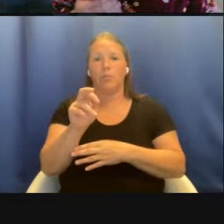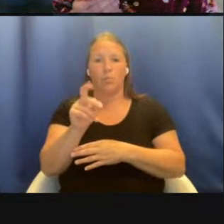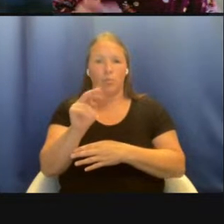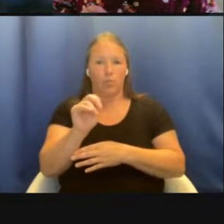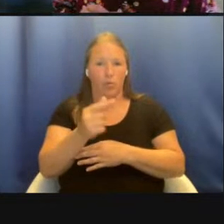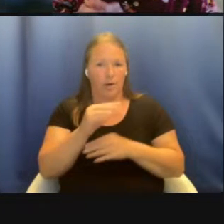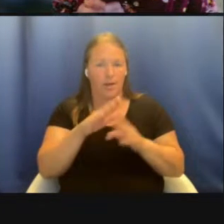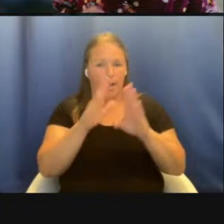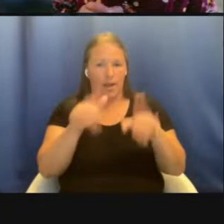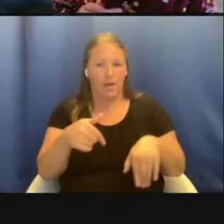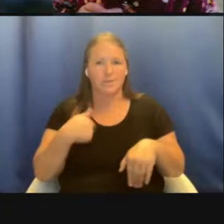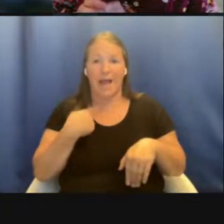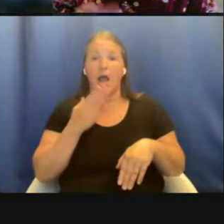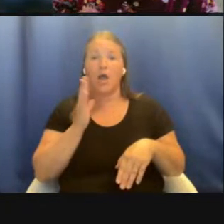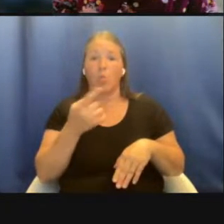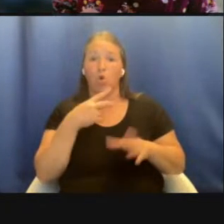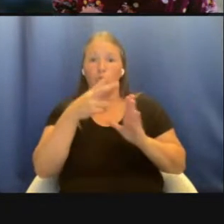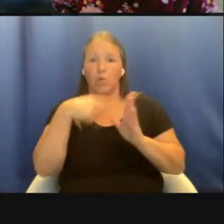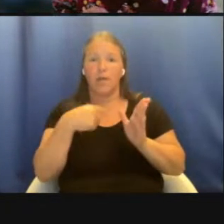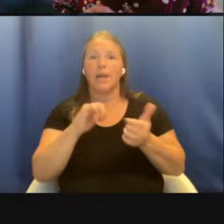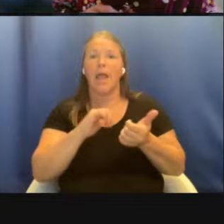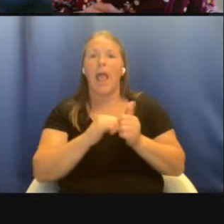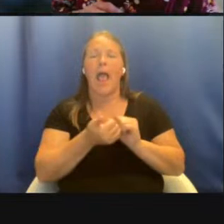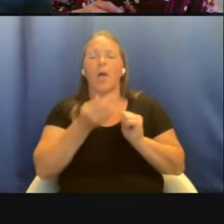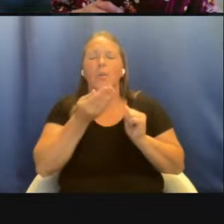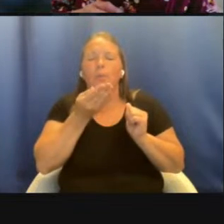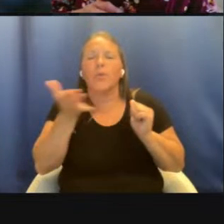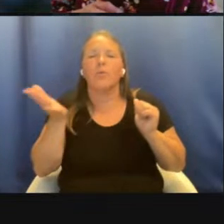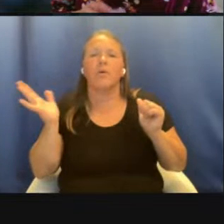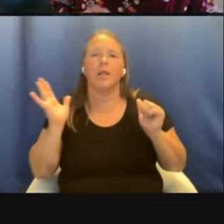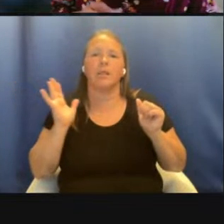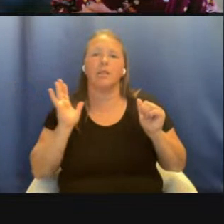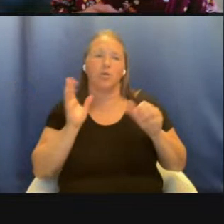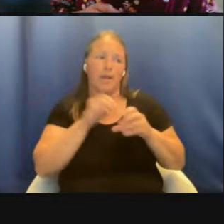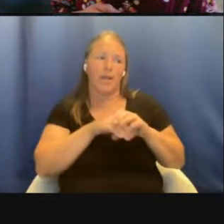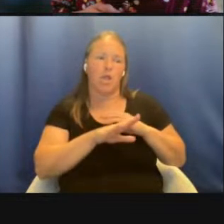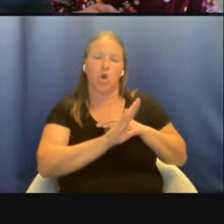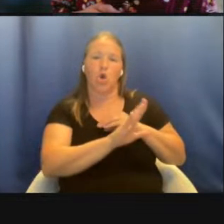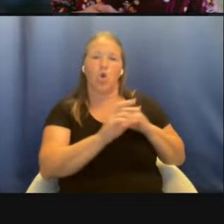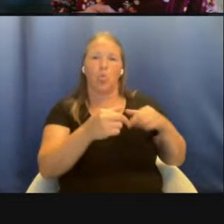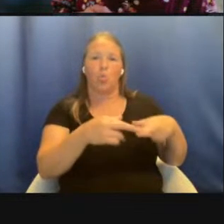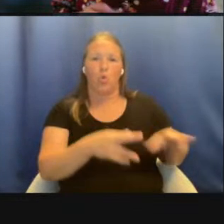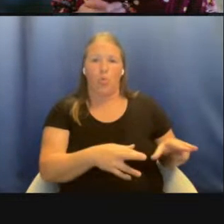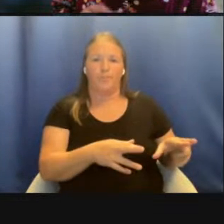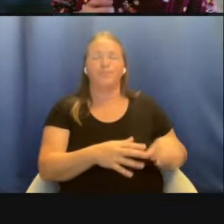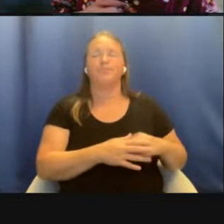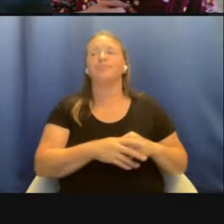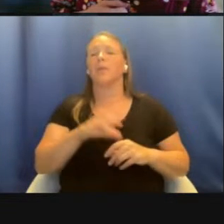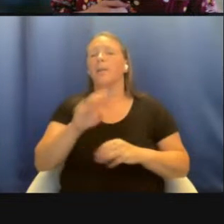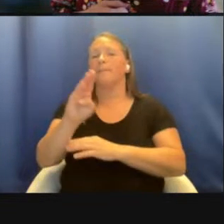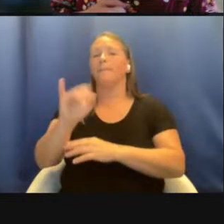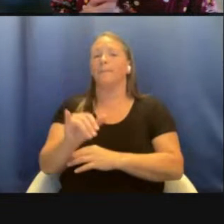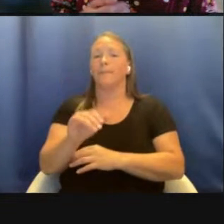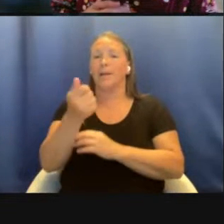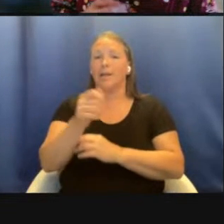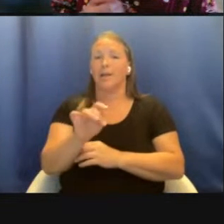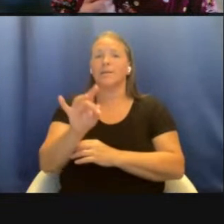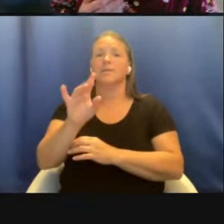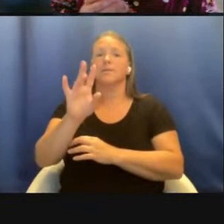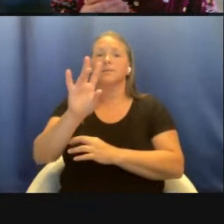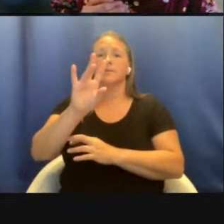little is there in her room. By 1879, there is one large easy chair,